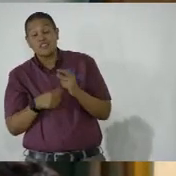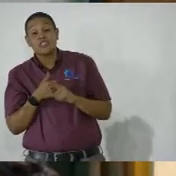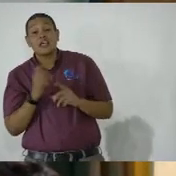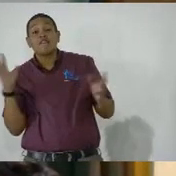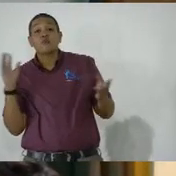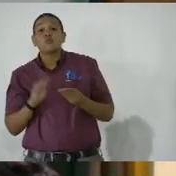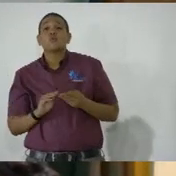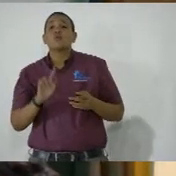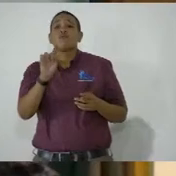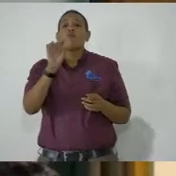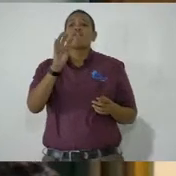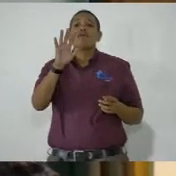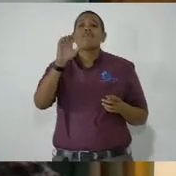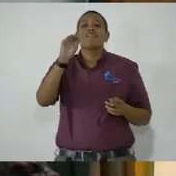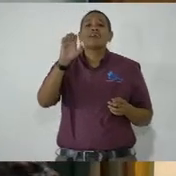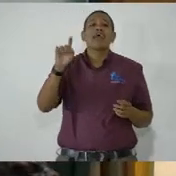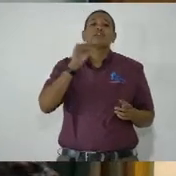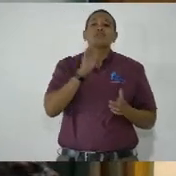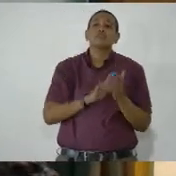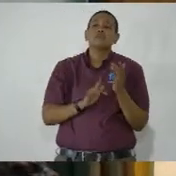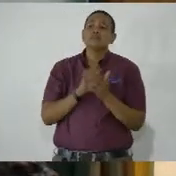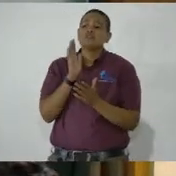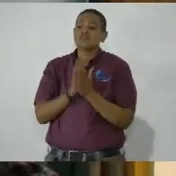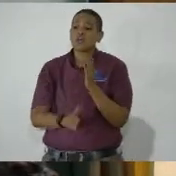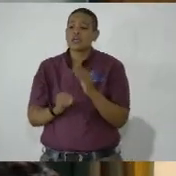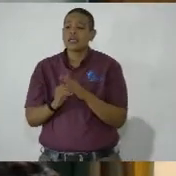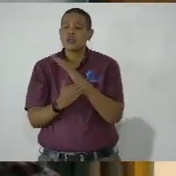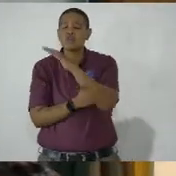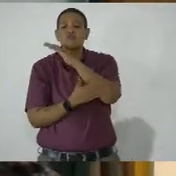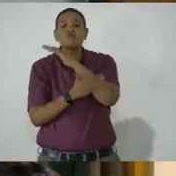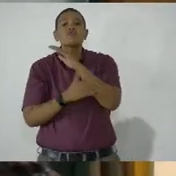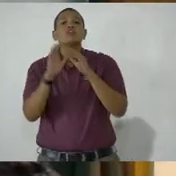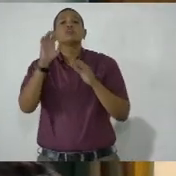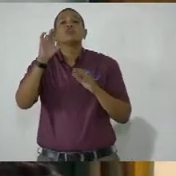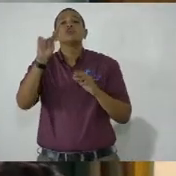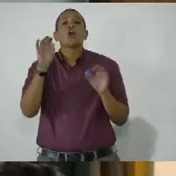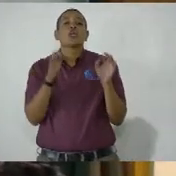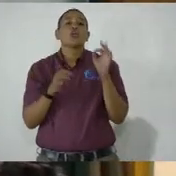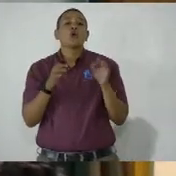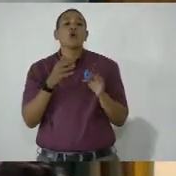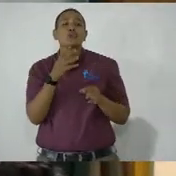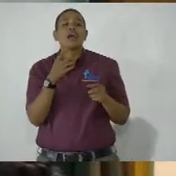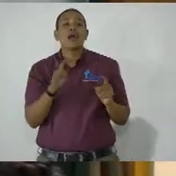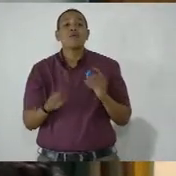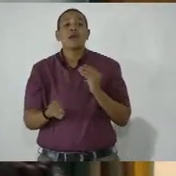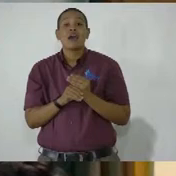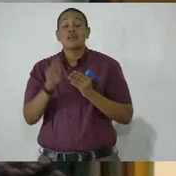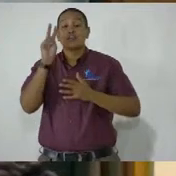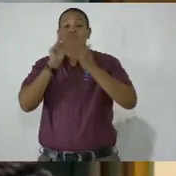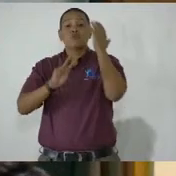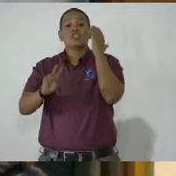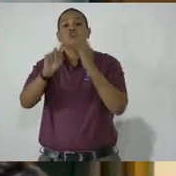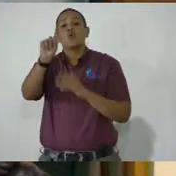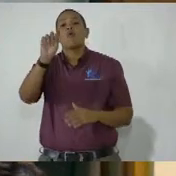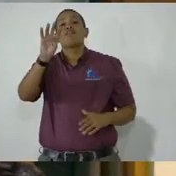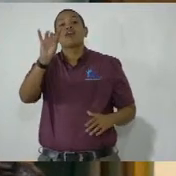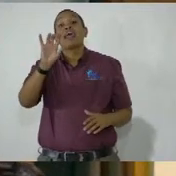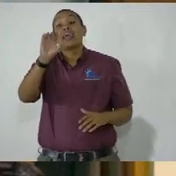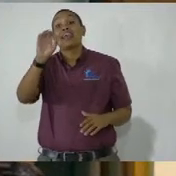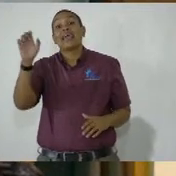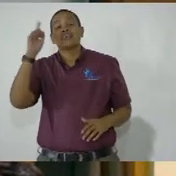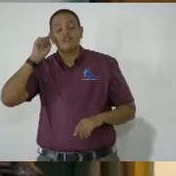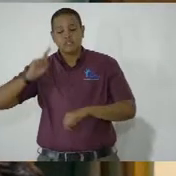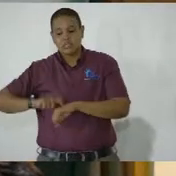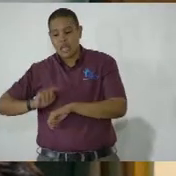of 145 cases were disposed of in the rural circuit courts, as against a projection of 148 cases for the